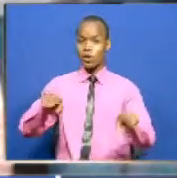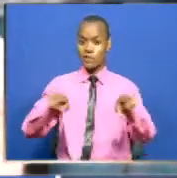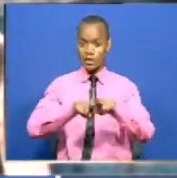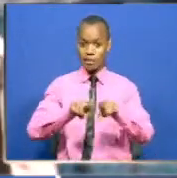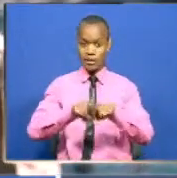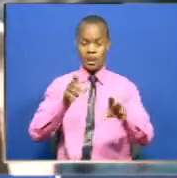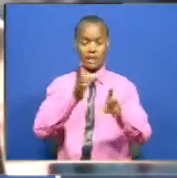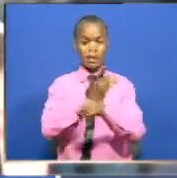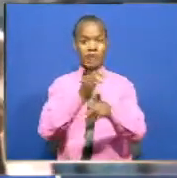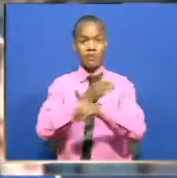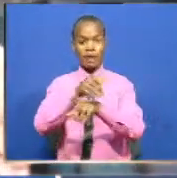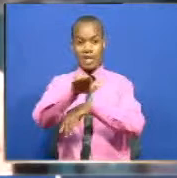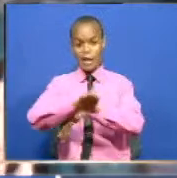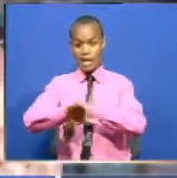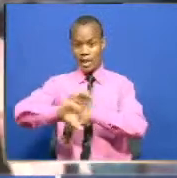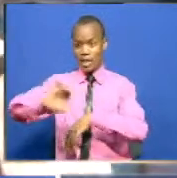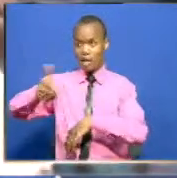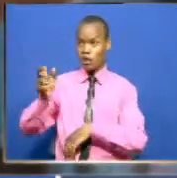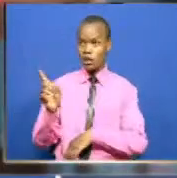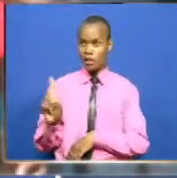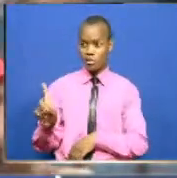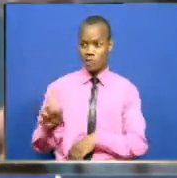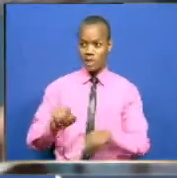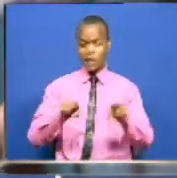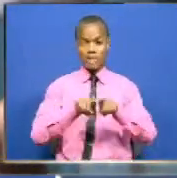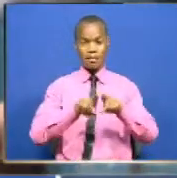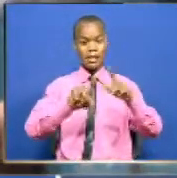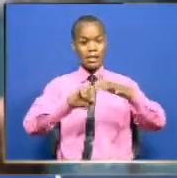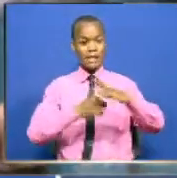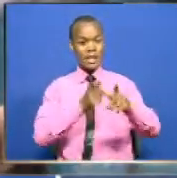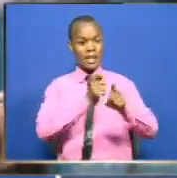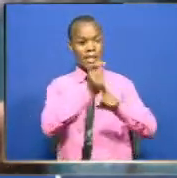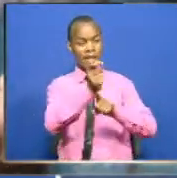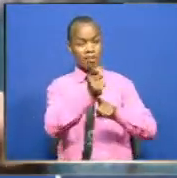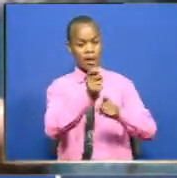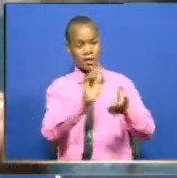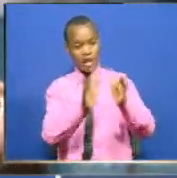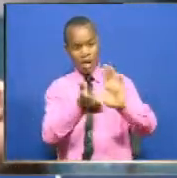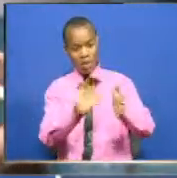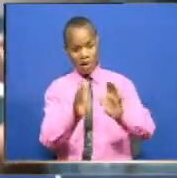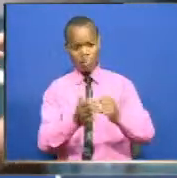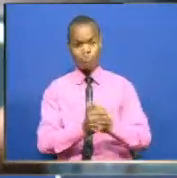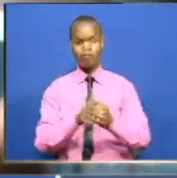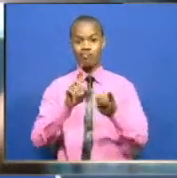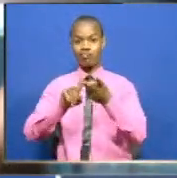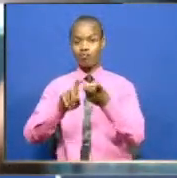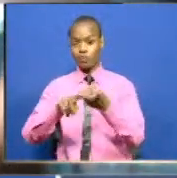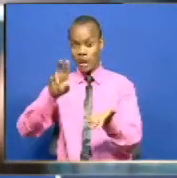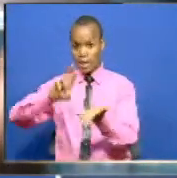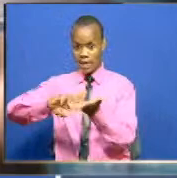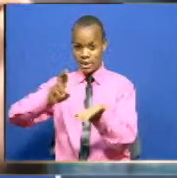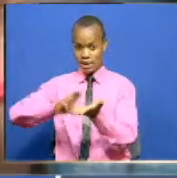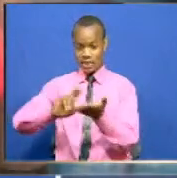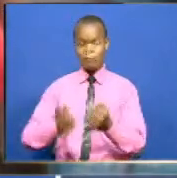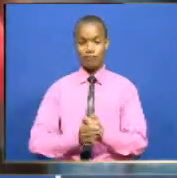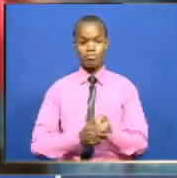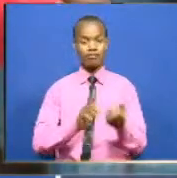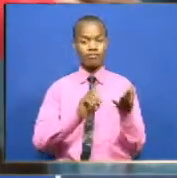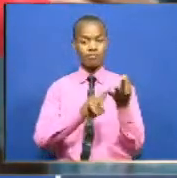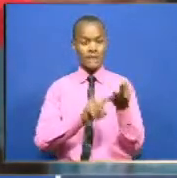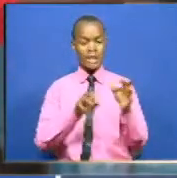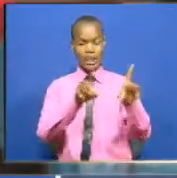the county, you start with the checking of temperatures, then you will go for registration. Then there is a desk set aside